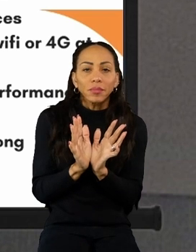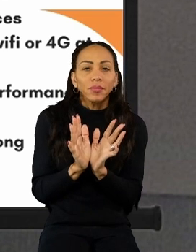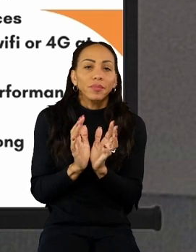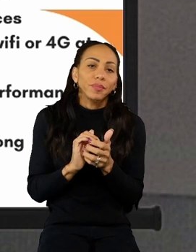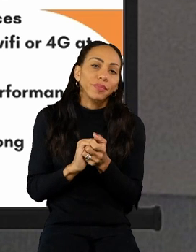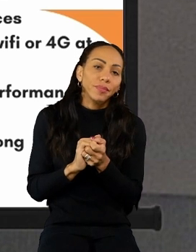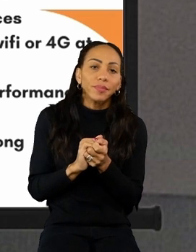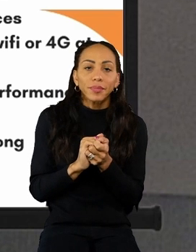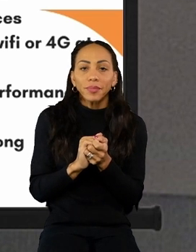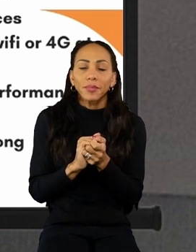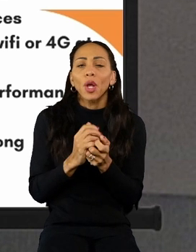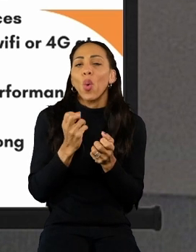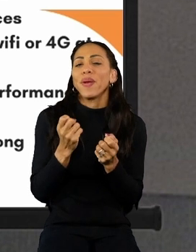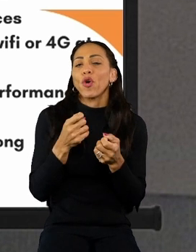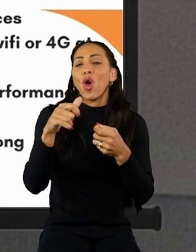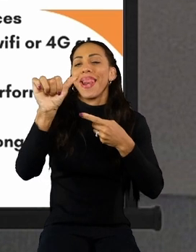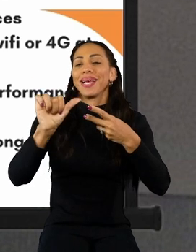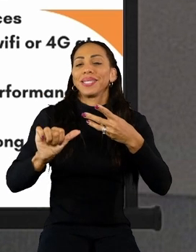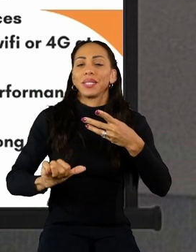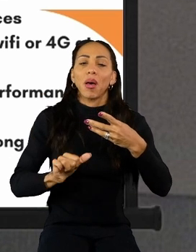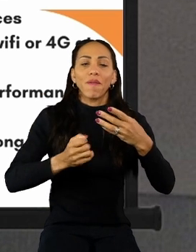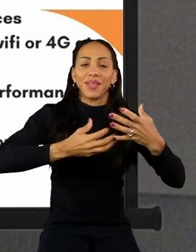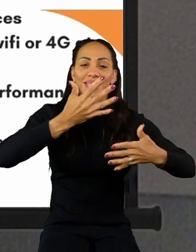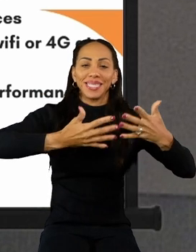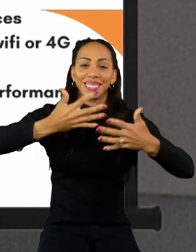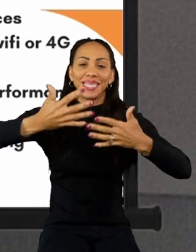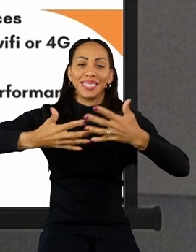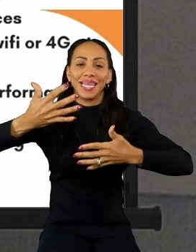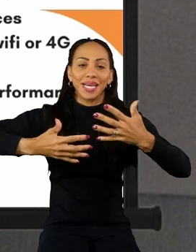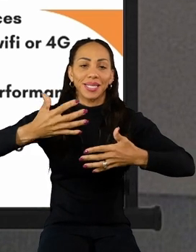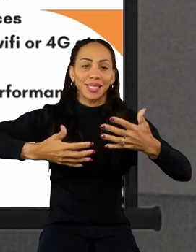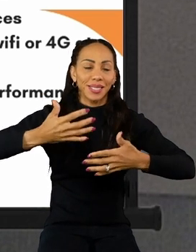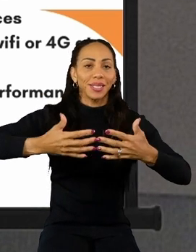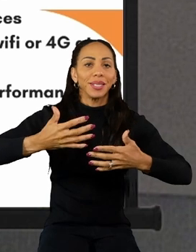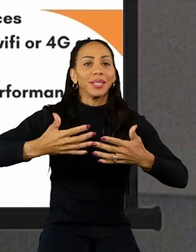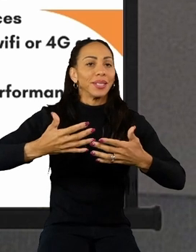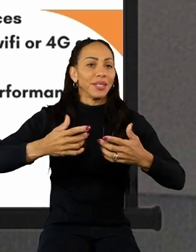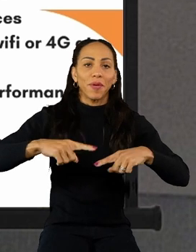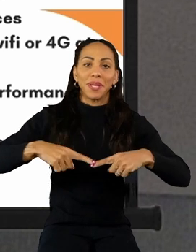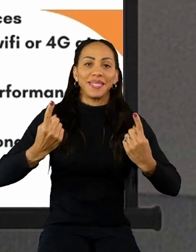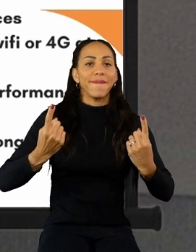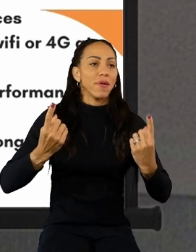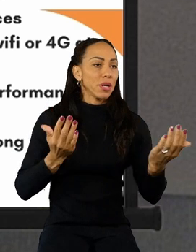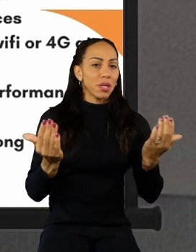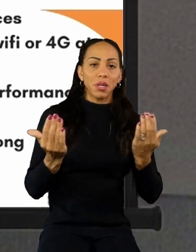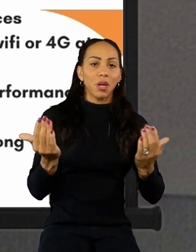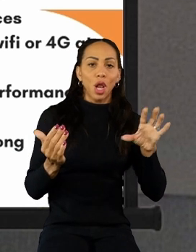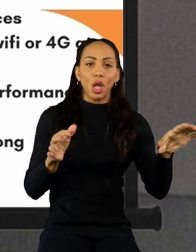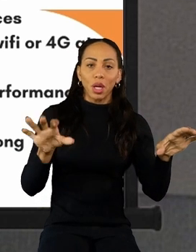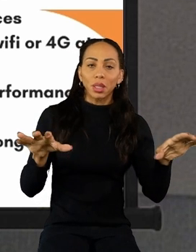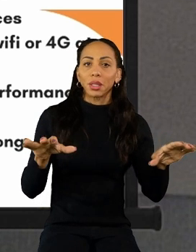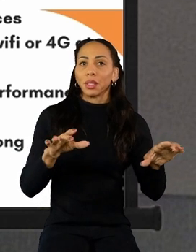ourselves. And we've got a list of sort of some of the different statistics here of the show being split across